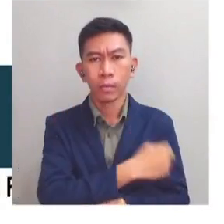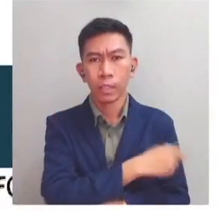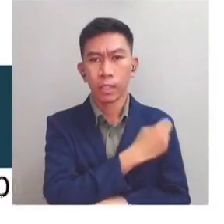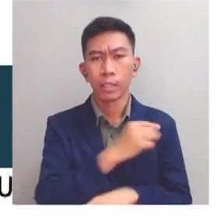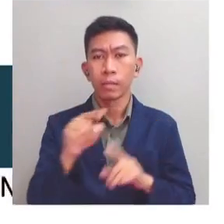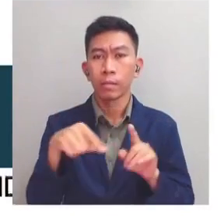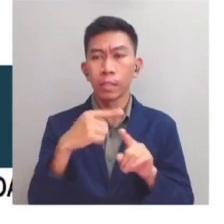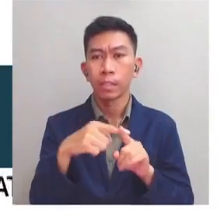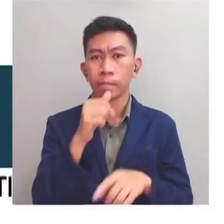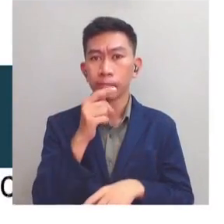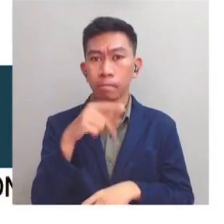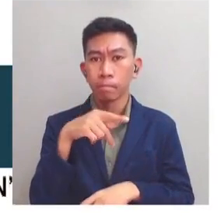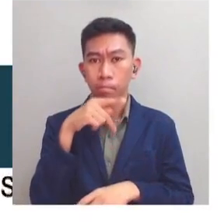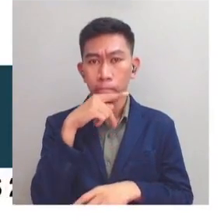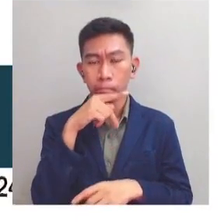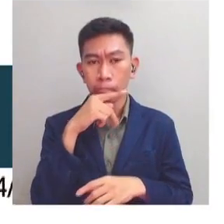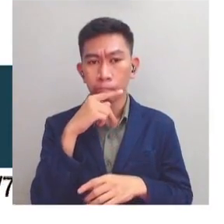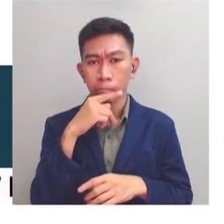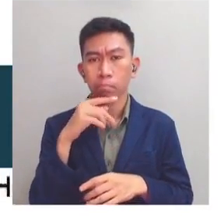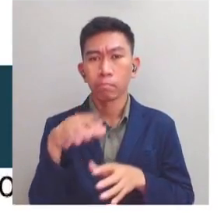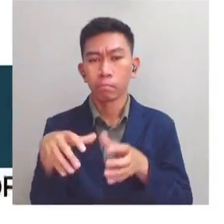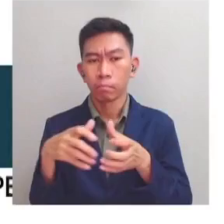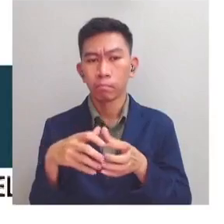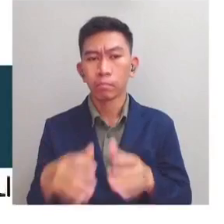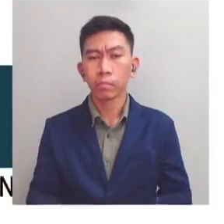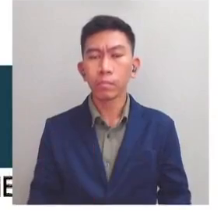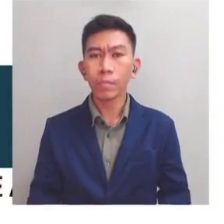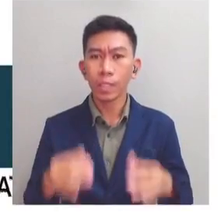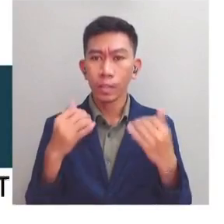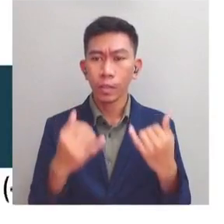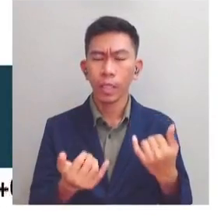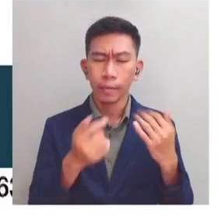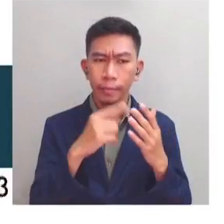are reviewing. So I told them to hasten distribution.